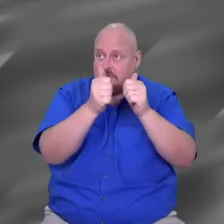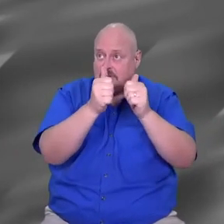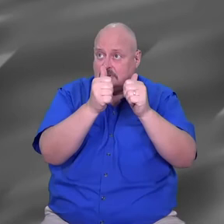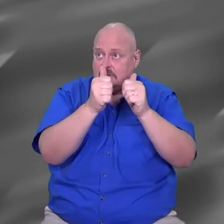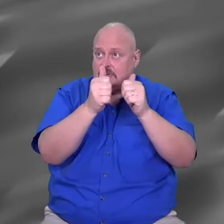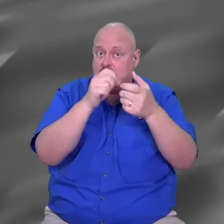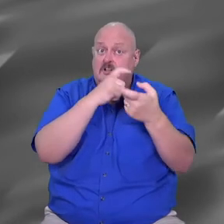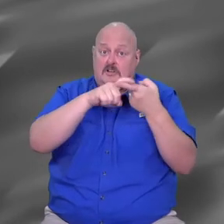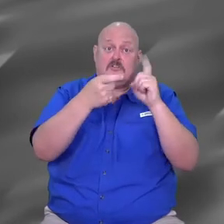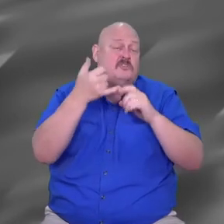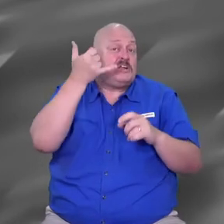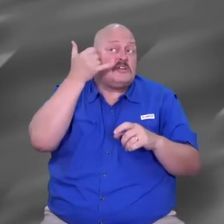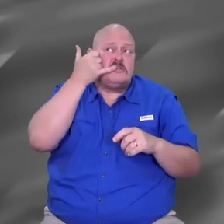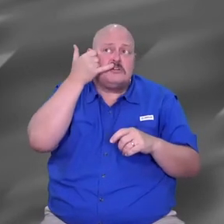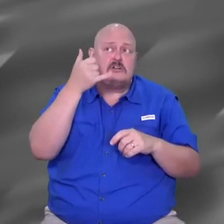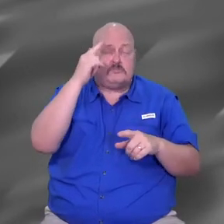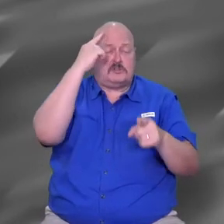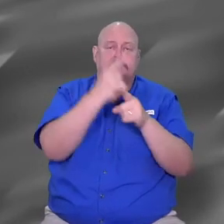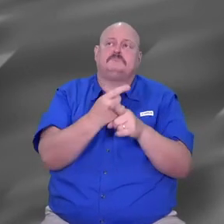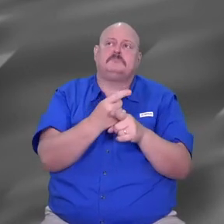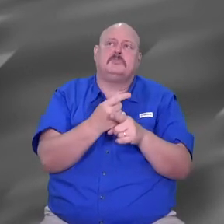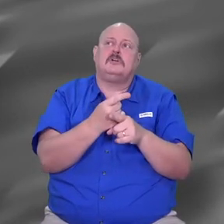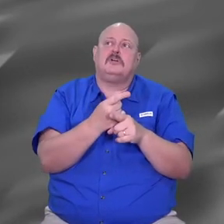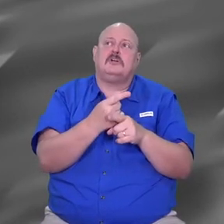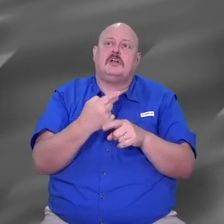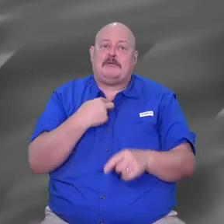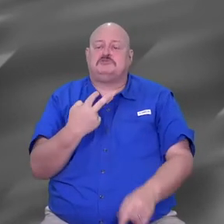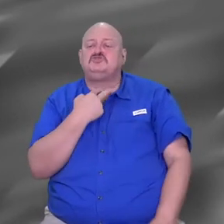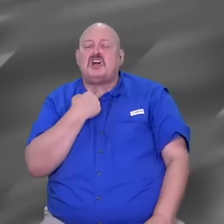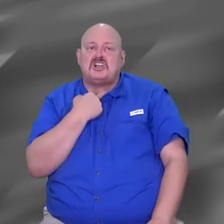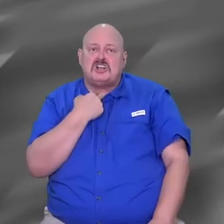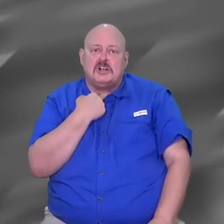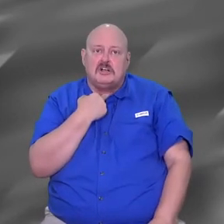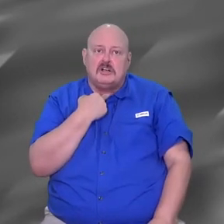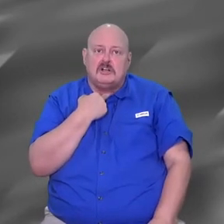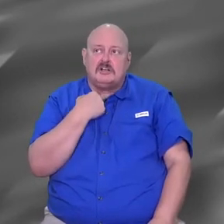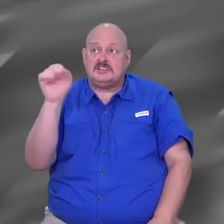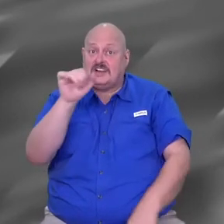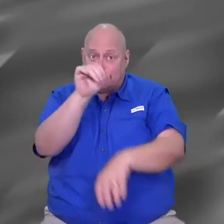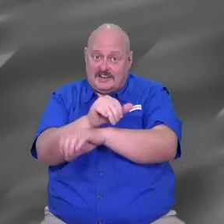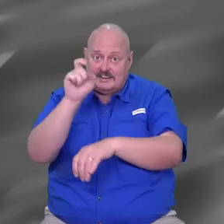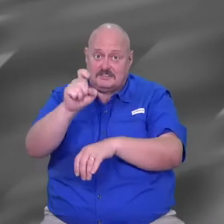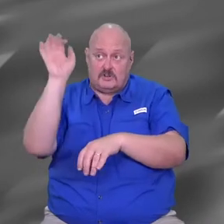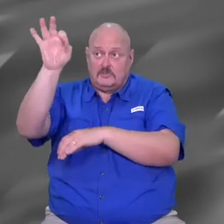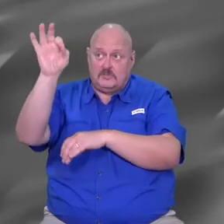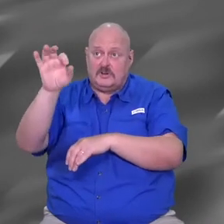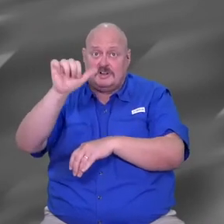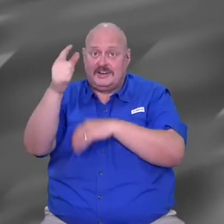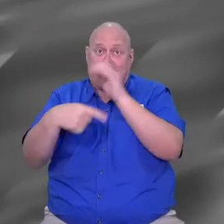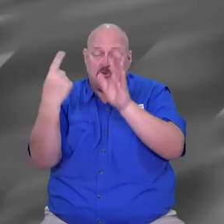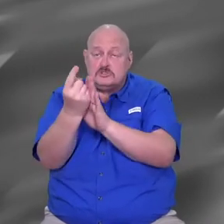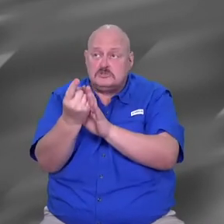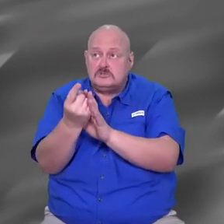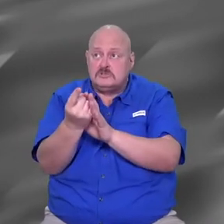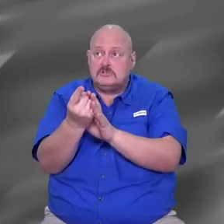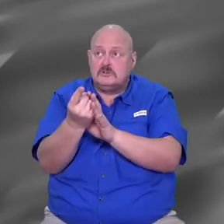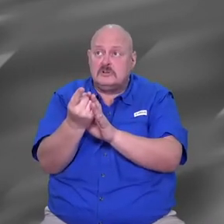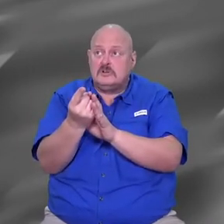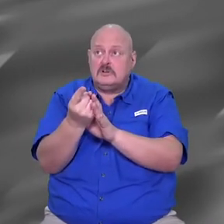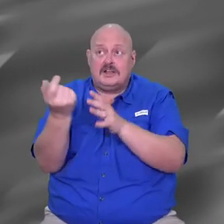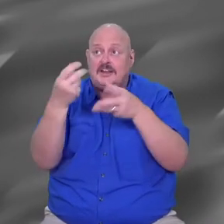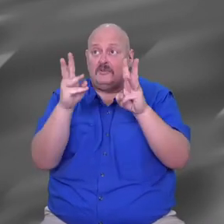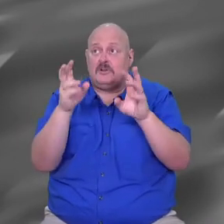dear friend of mine. I called him up. I said, brother, I'm stuck. It's Saturday night, and I'm supposed to preach in about 10 hours. Is there any